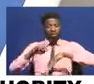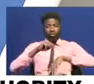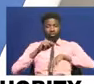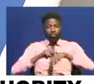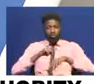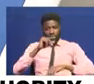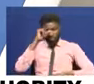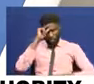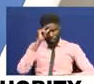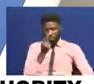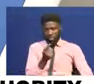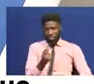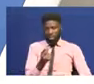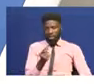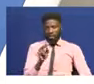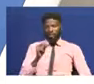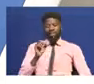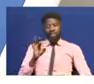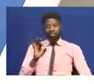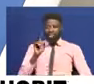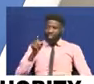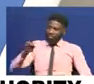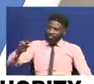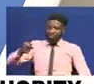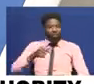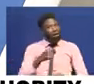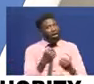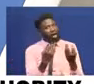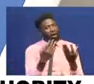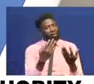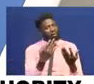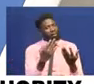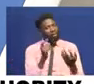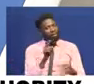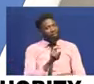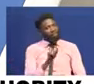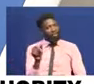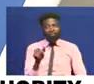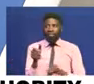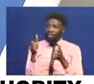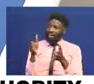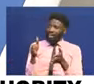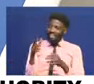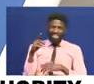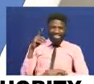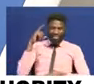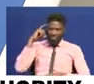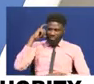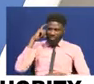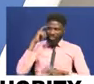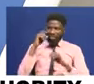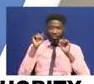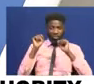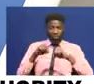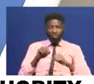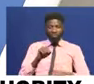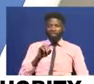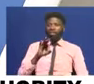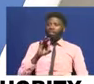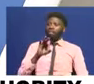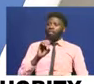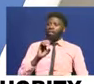to NHIF. Mm-hmm. So that NHIF. How much is this? The current pending bills are a large amount. It's almost to the tune of 30 billion